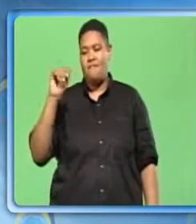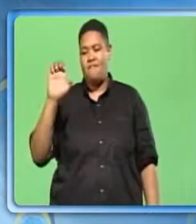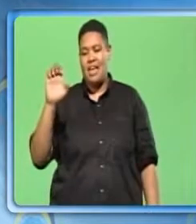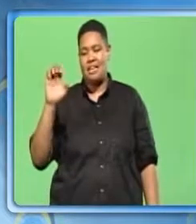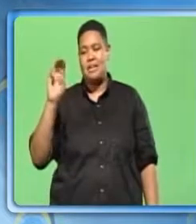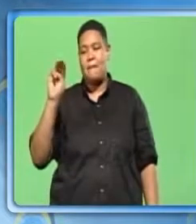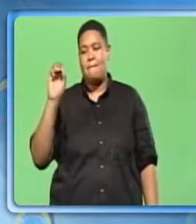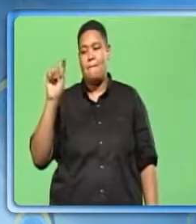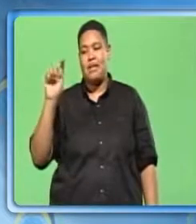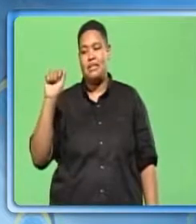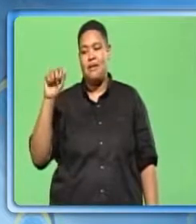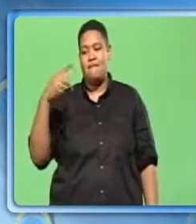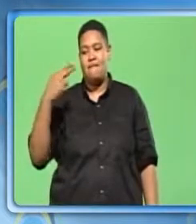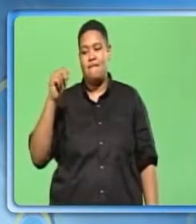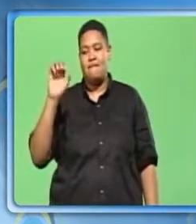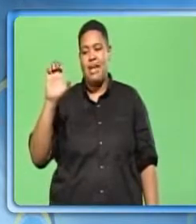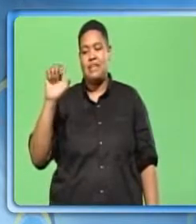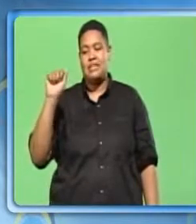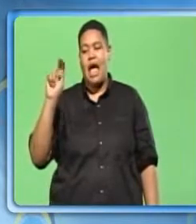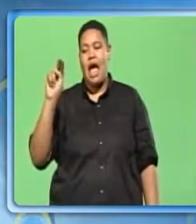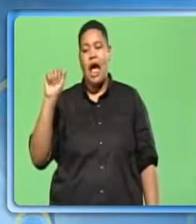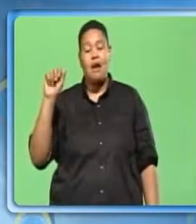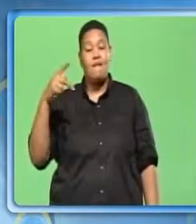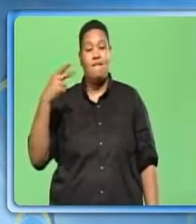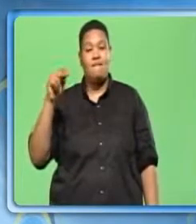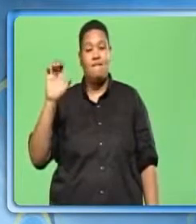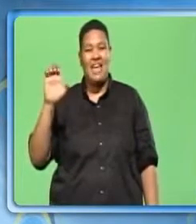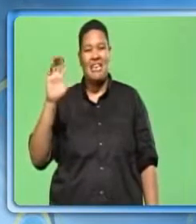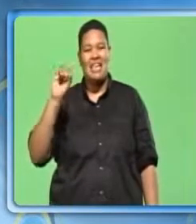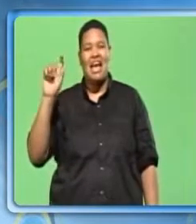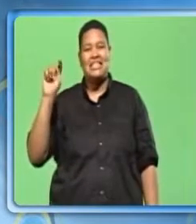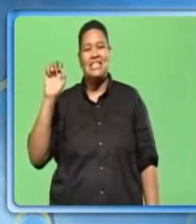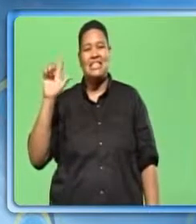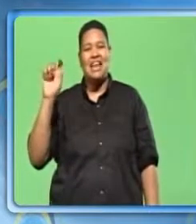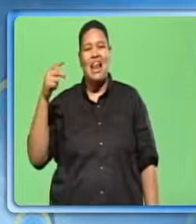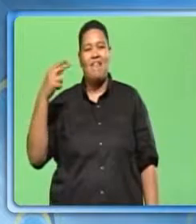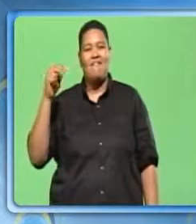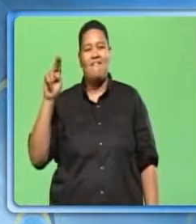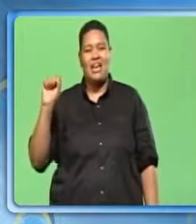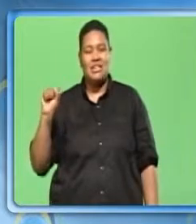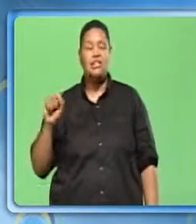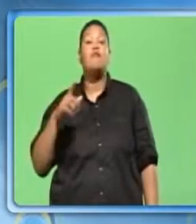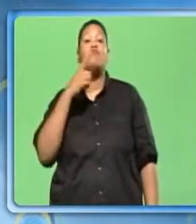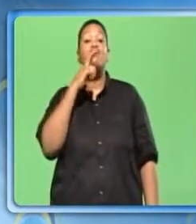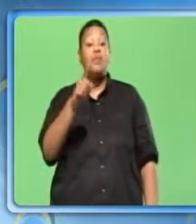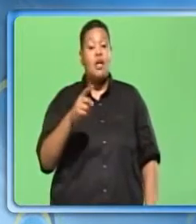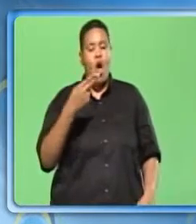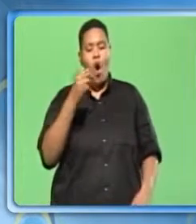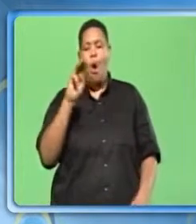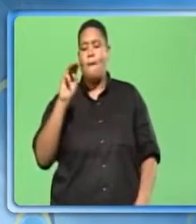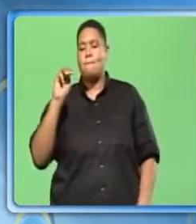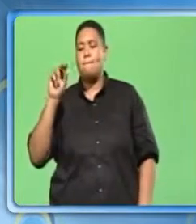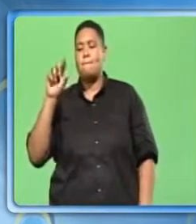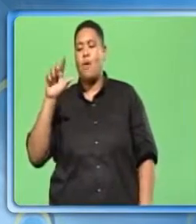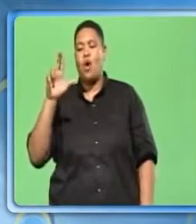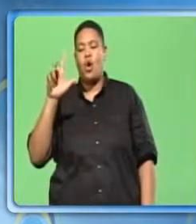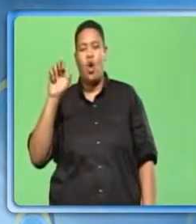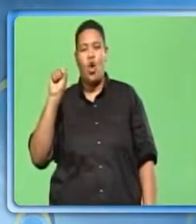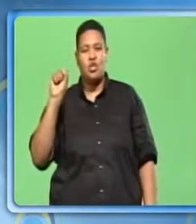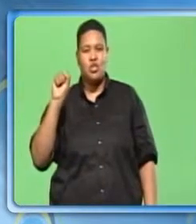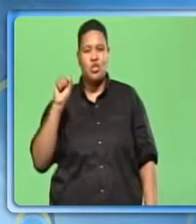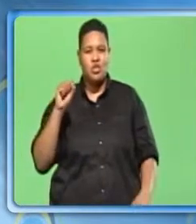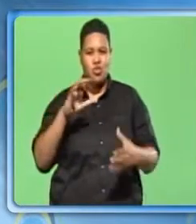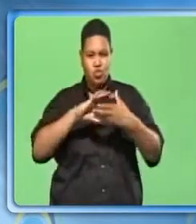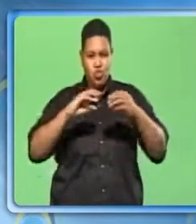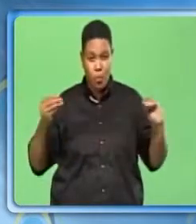anaphase, and telophase. Association of homologous chromosomes. During prophase 1,